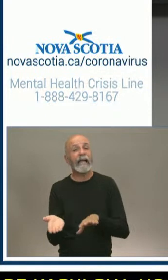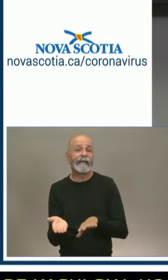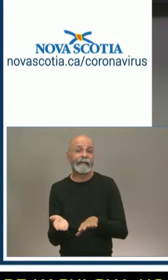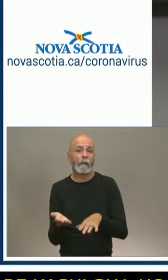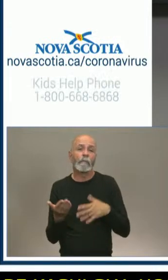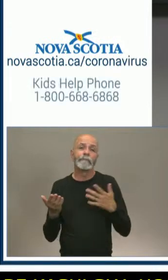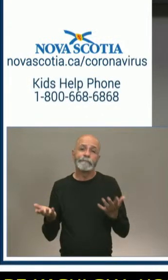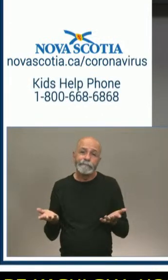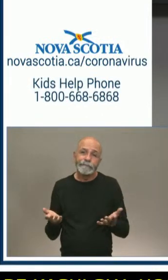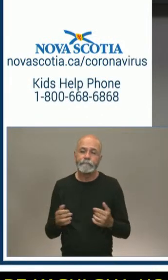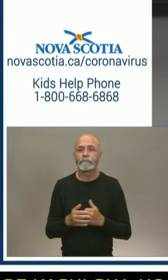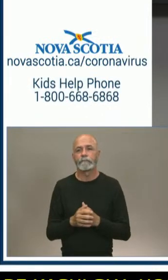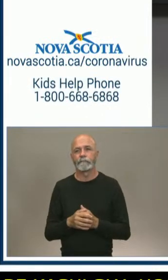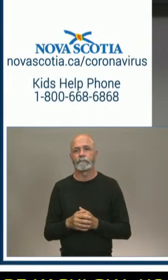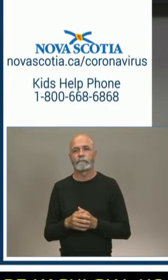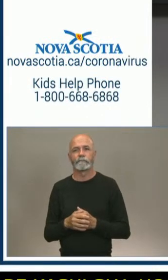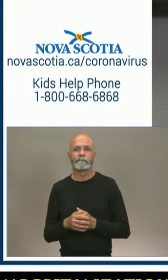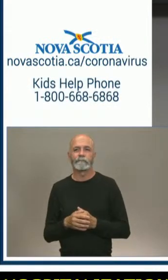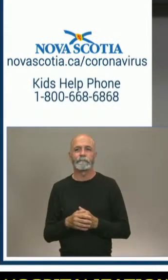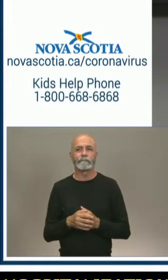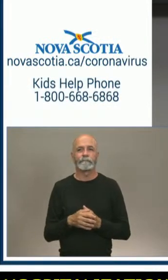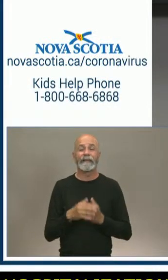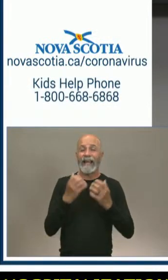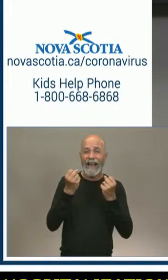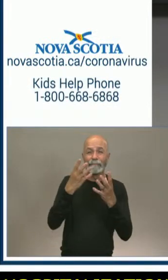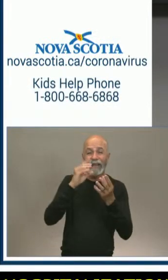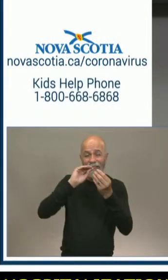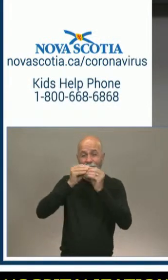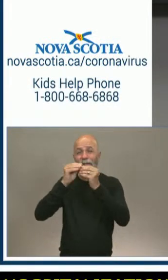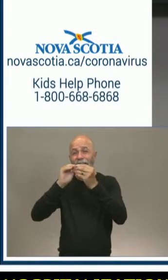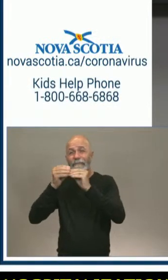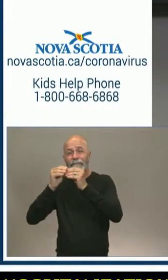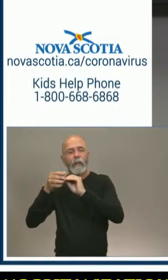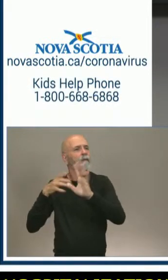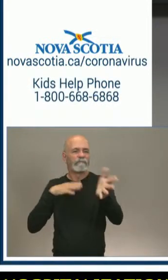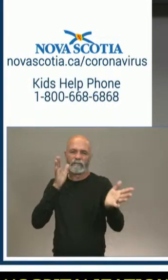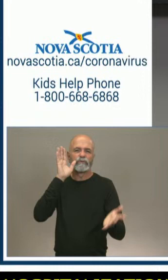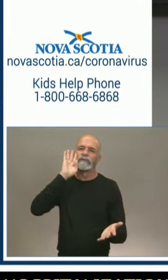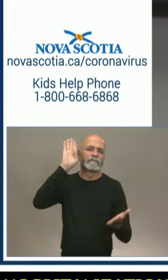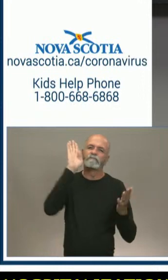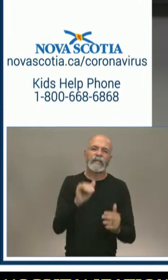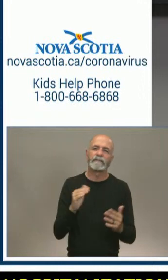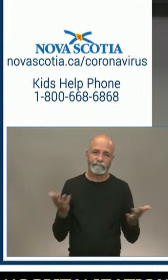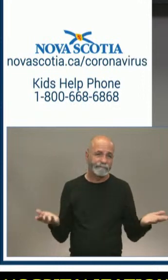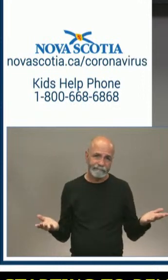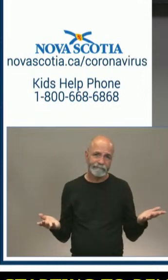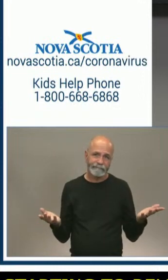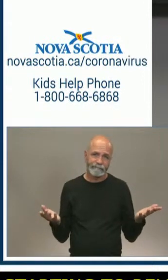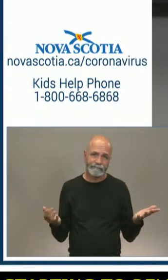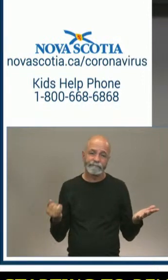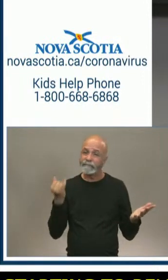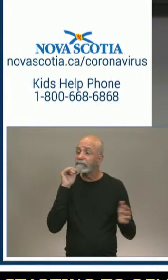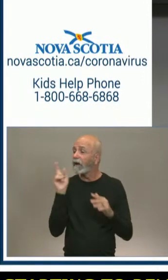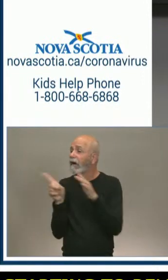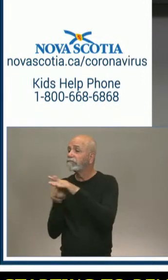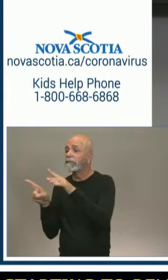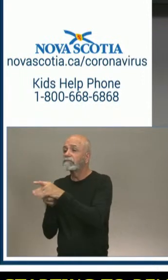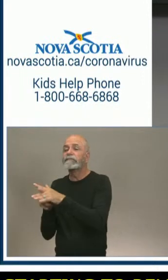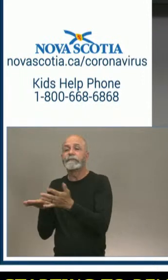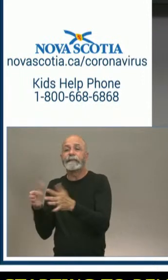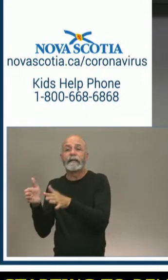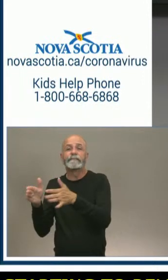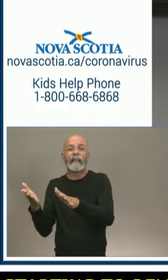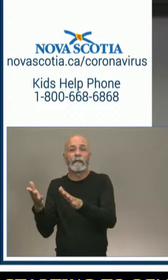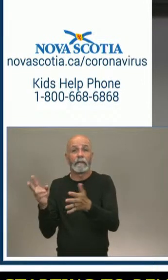can understand this is expected. We will see those numbers. It does not at all mean that the vaccine is not working. The